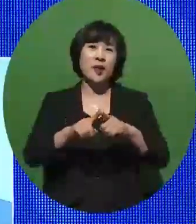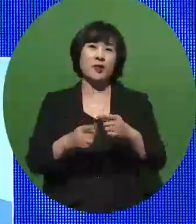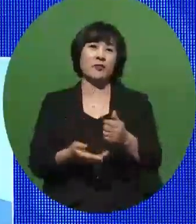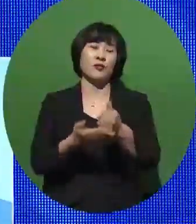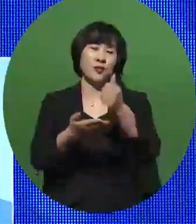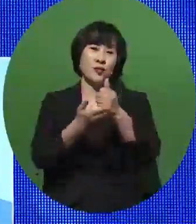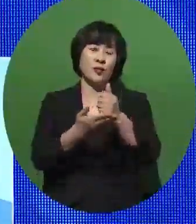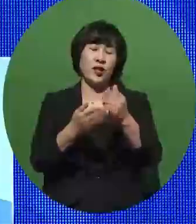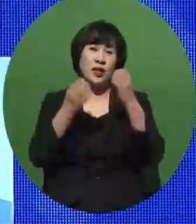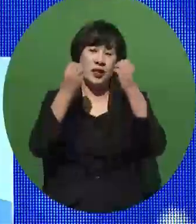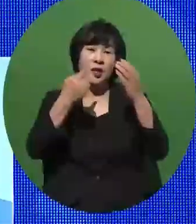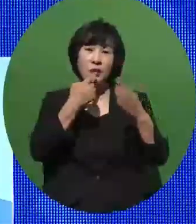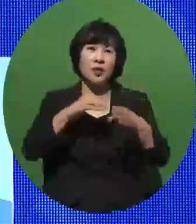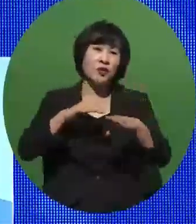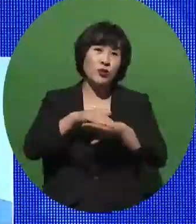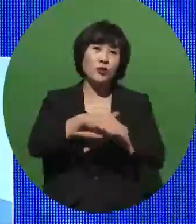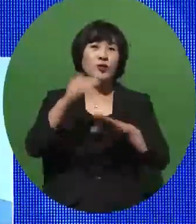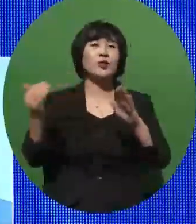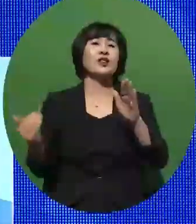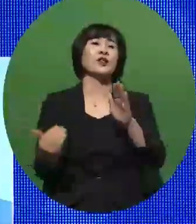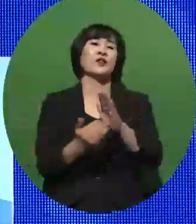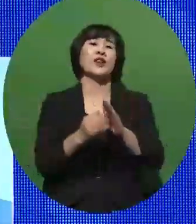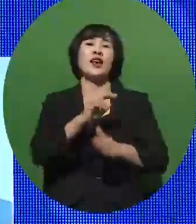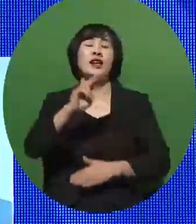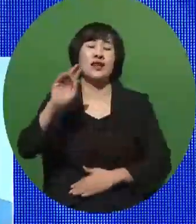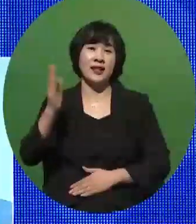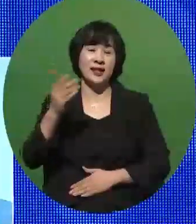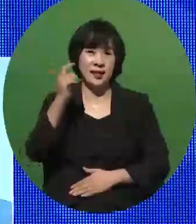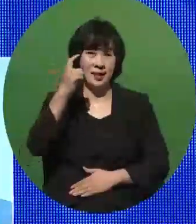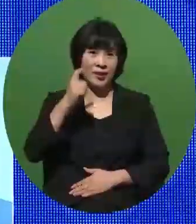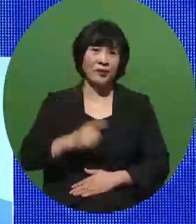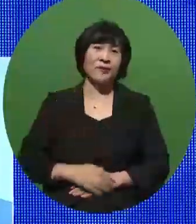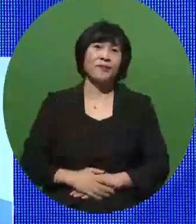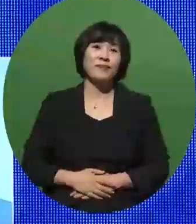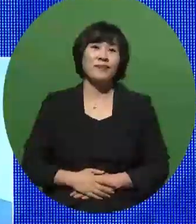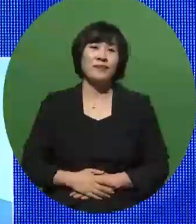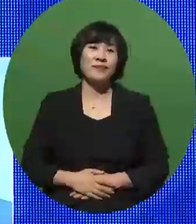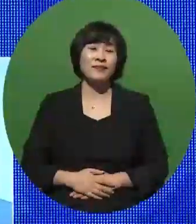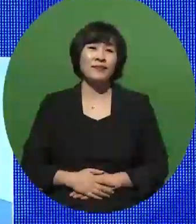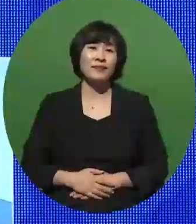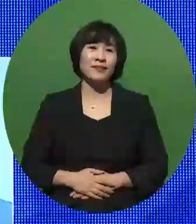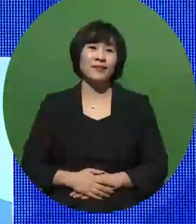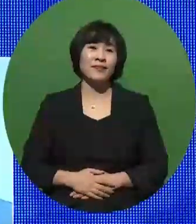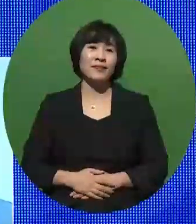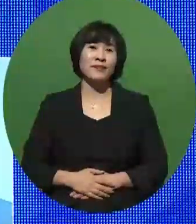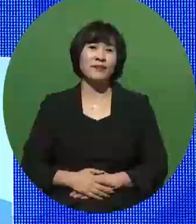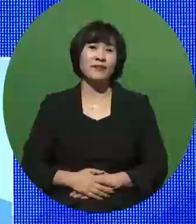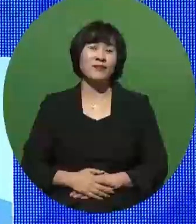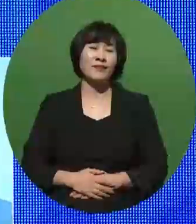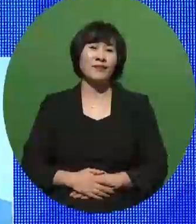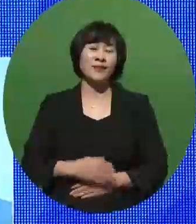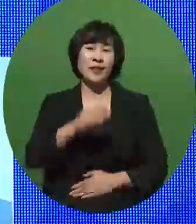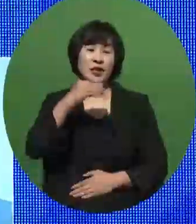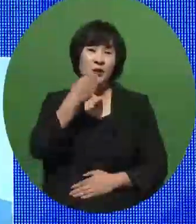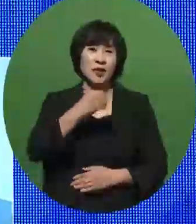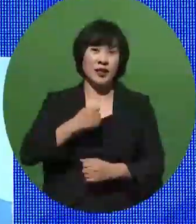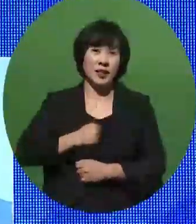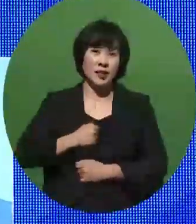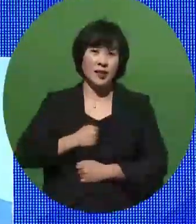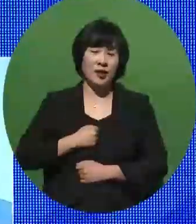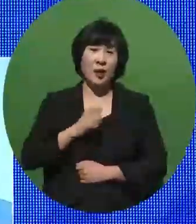new democracy and guarantees the right of all living and non-living things to exist